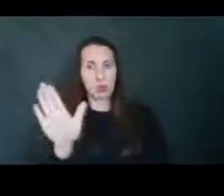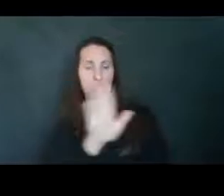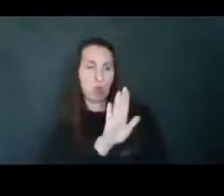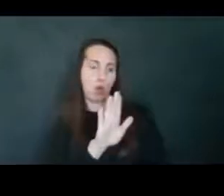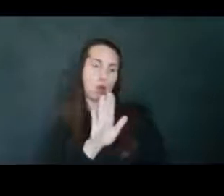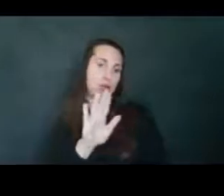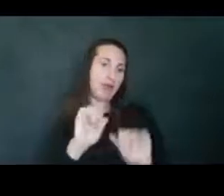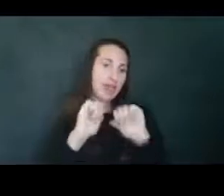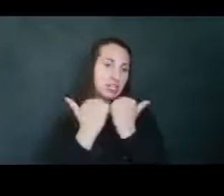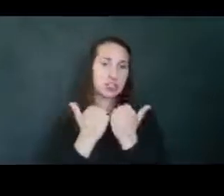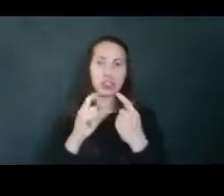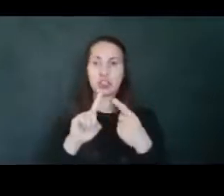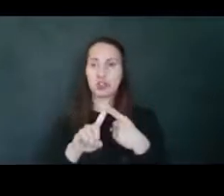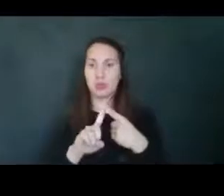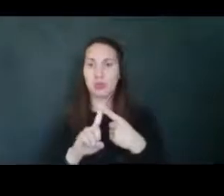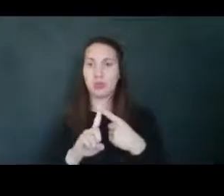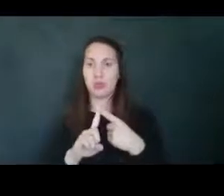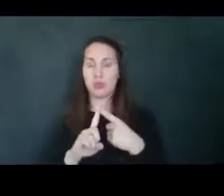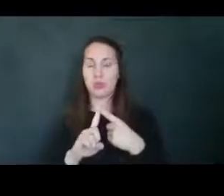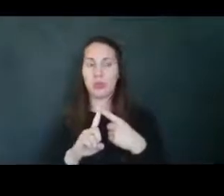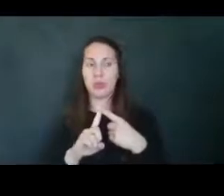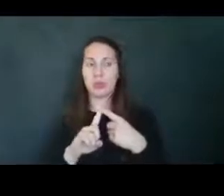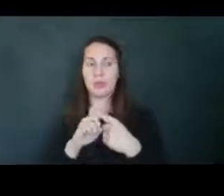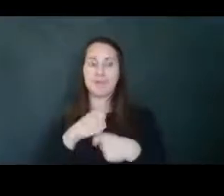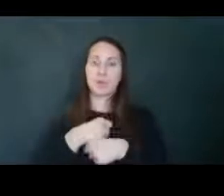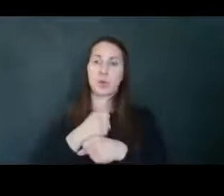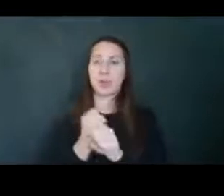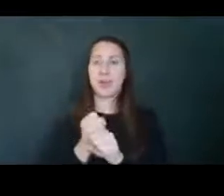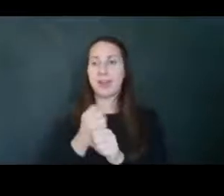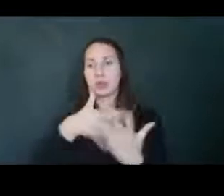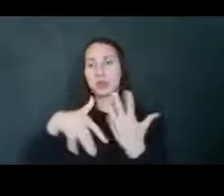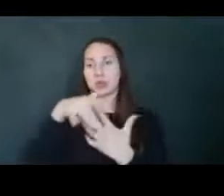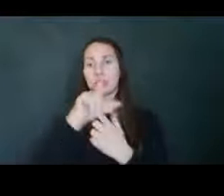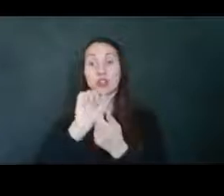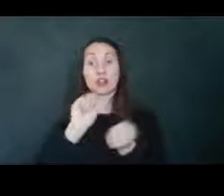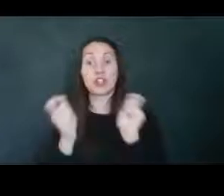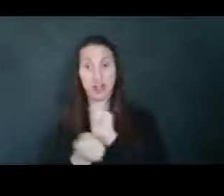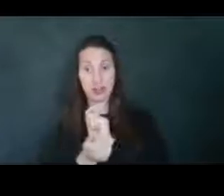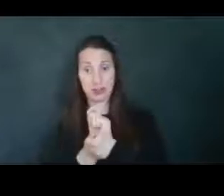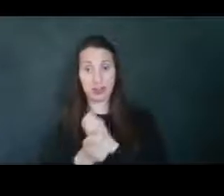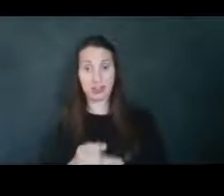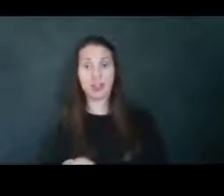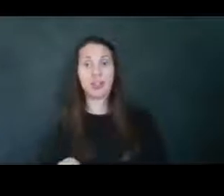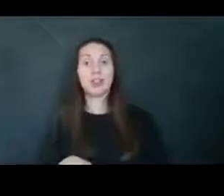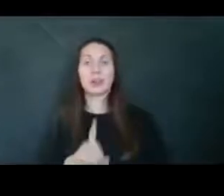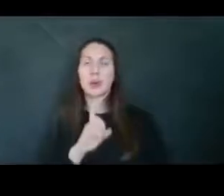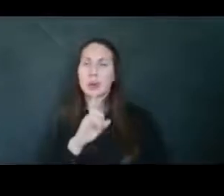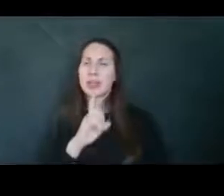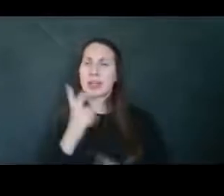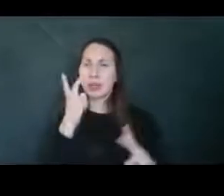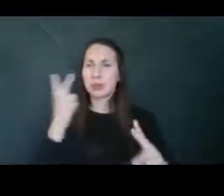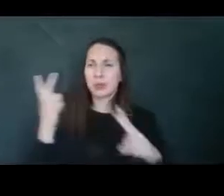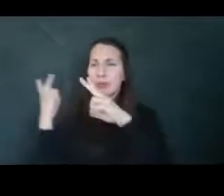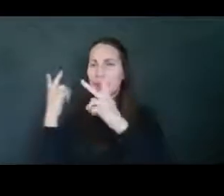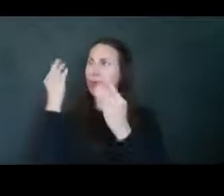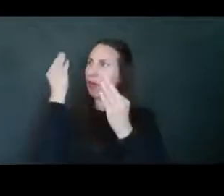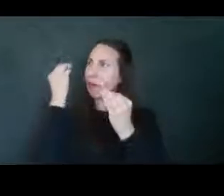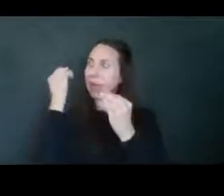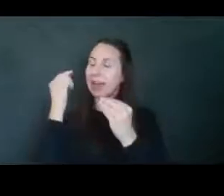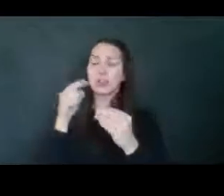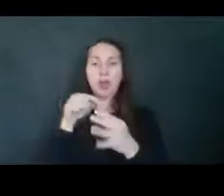community, and reflect on these above 4 areas, these areas on this slide. I'm happy to share